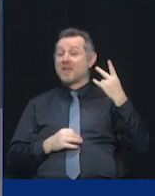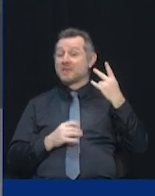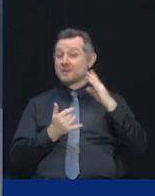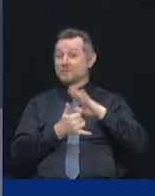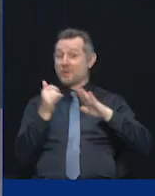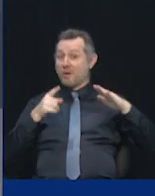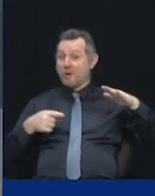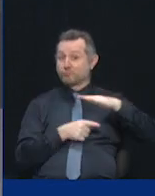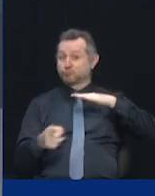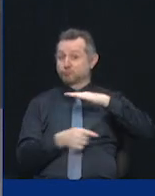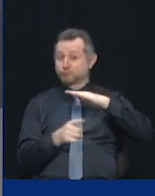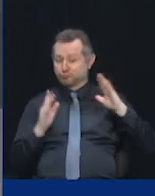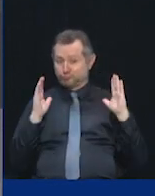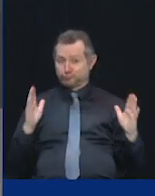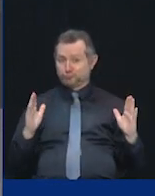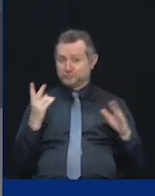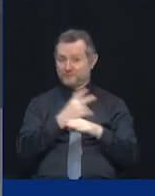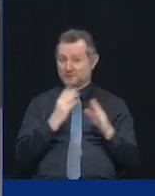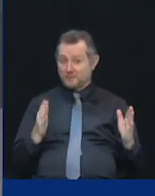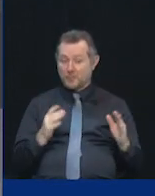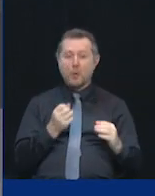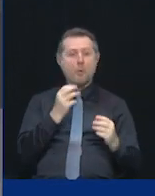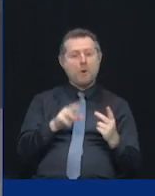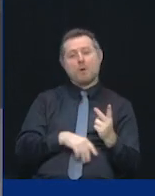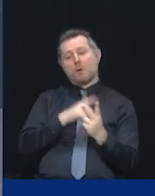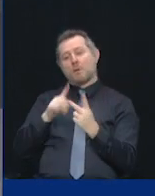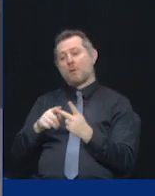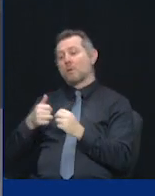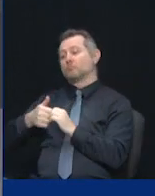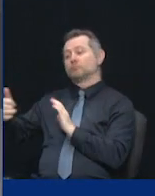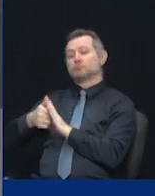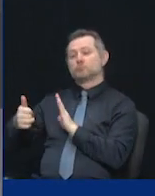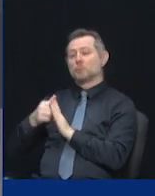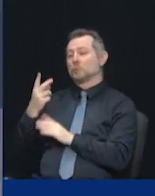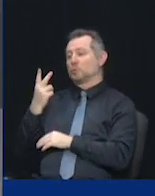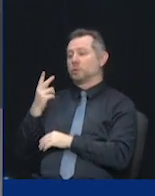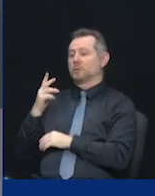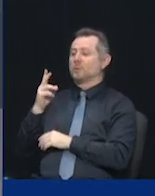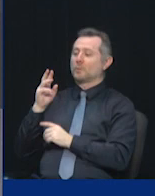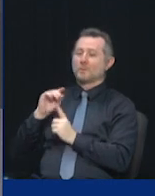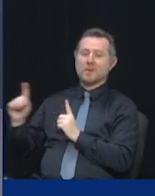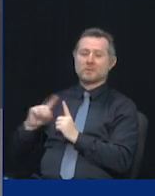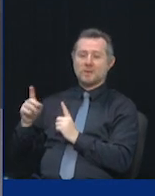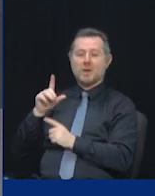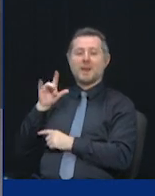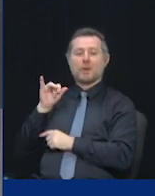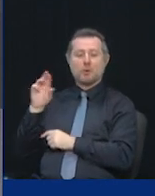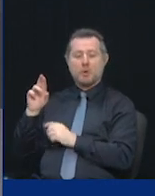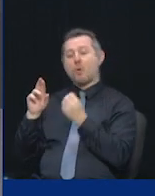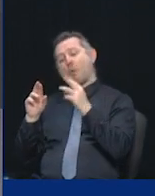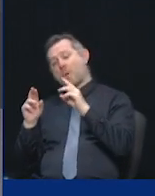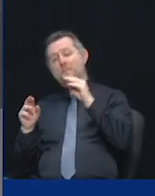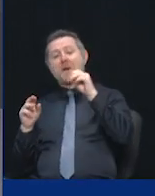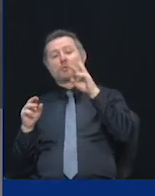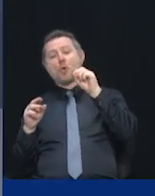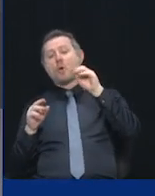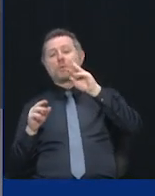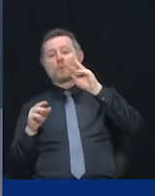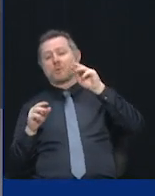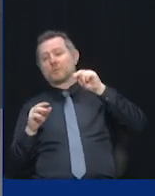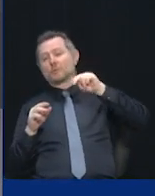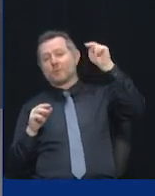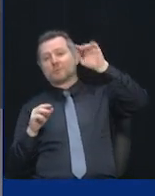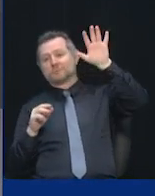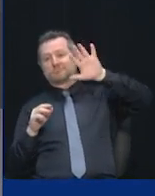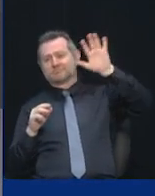or a round-trip ticket for Metro-North of the Long Island Railroad. We want to see more and more customers return to the system. Just